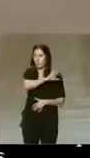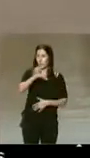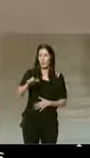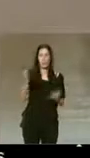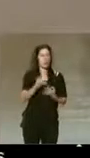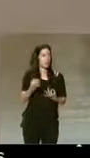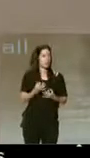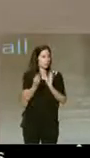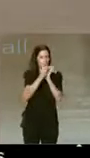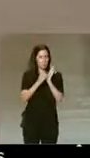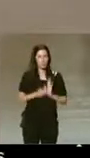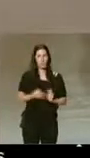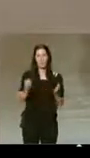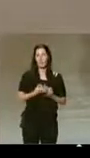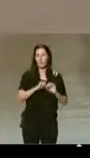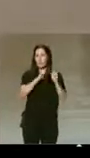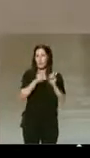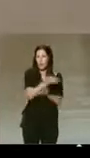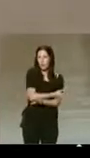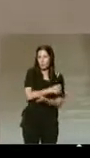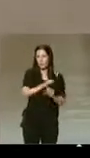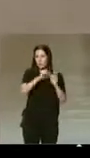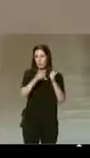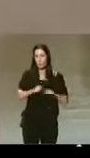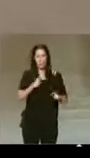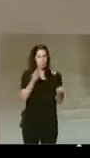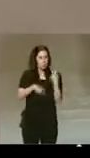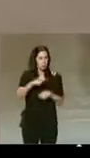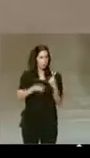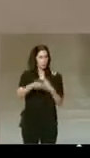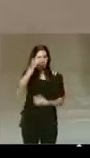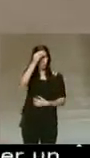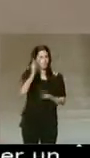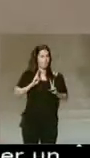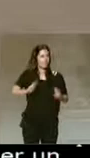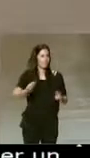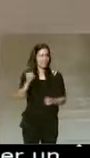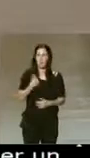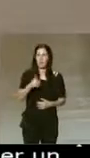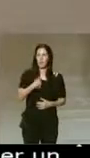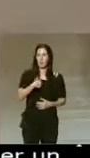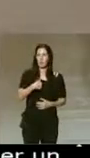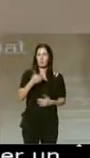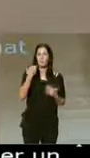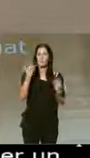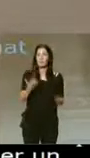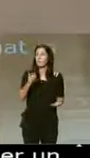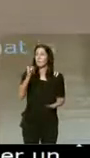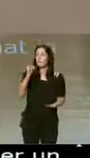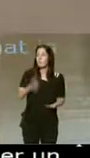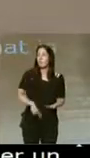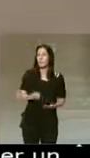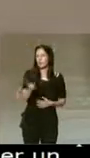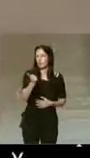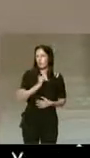projects should comply with. I mean, we need a business model that is properly well thought from day